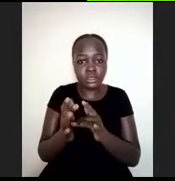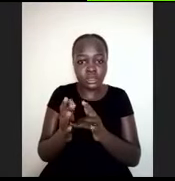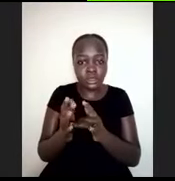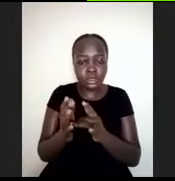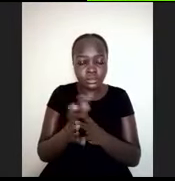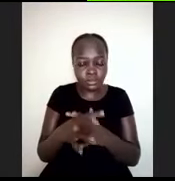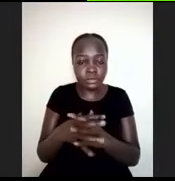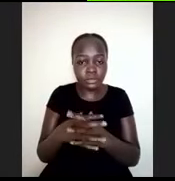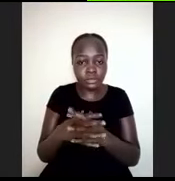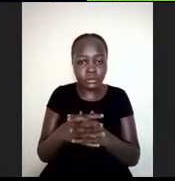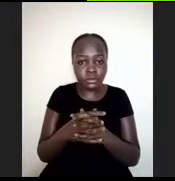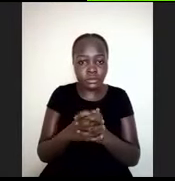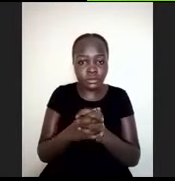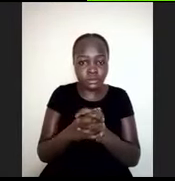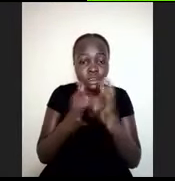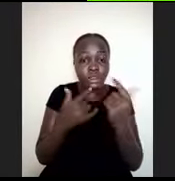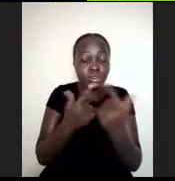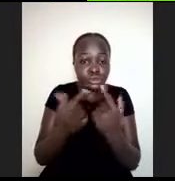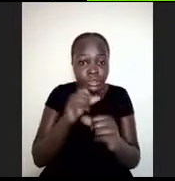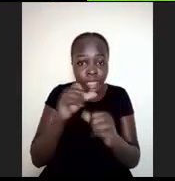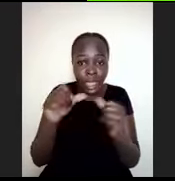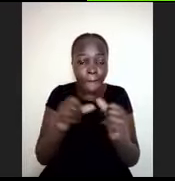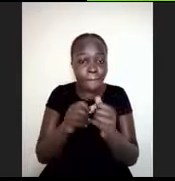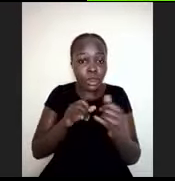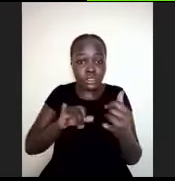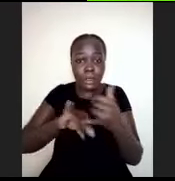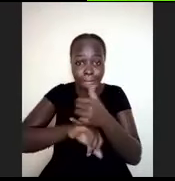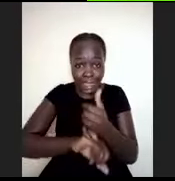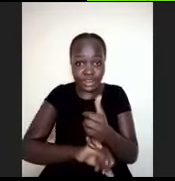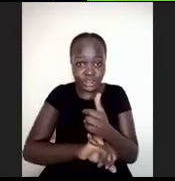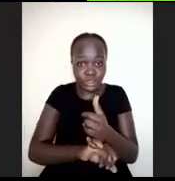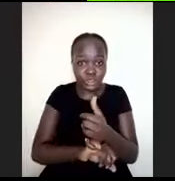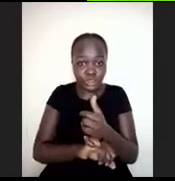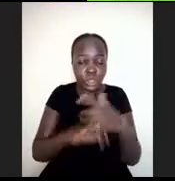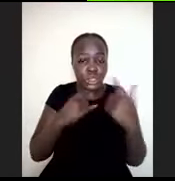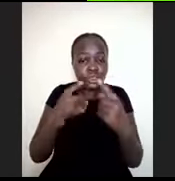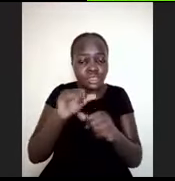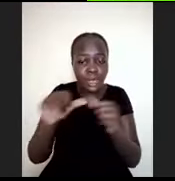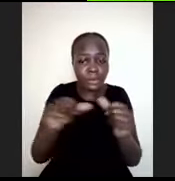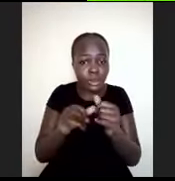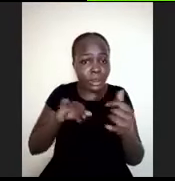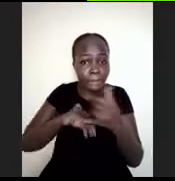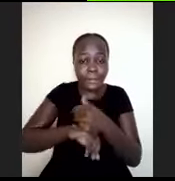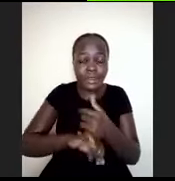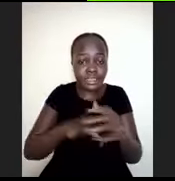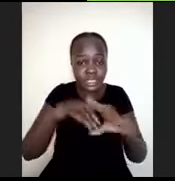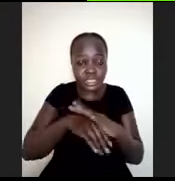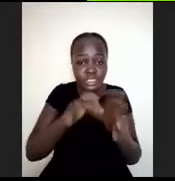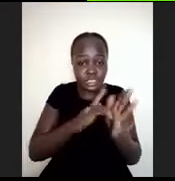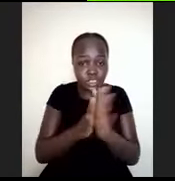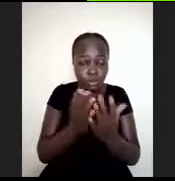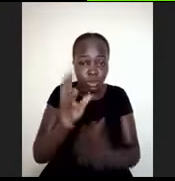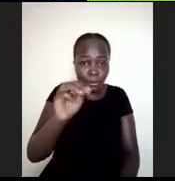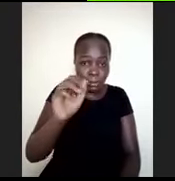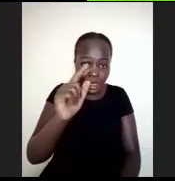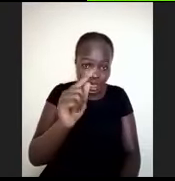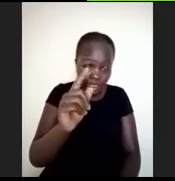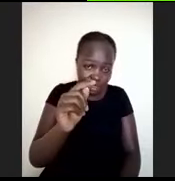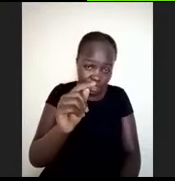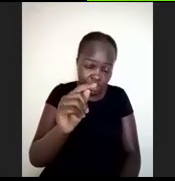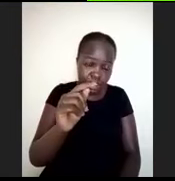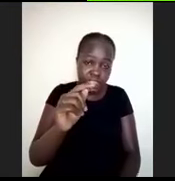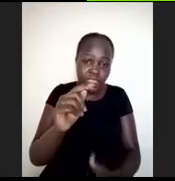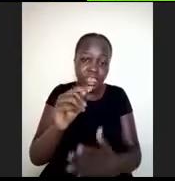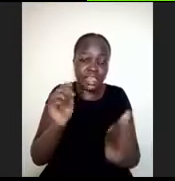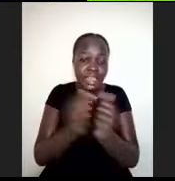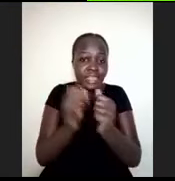He talks about marriage. And he talks about marriage in Matthew 19:4-6 and many other places